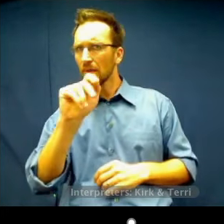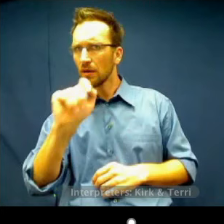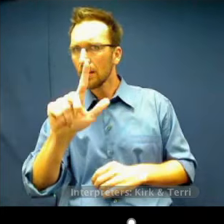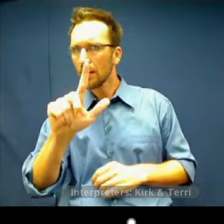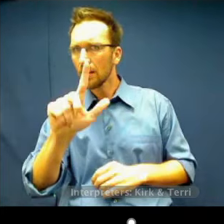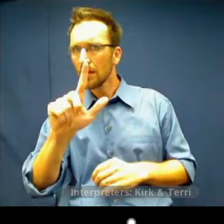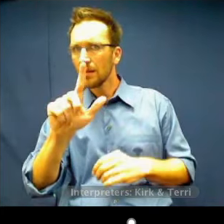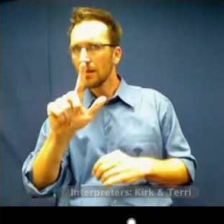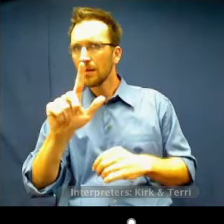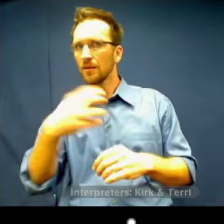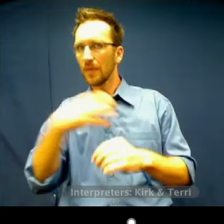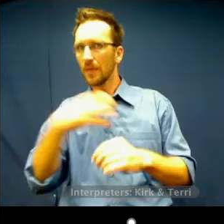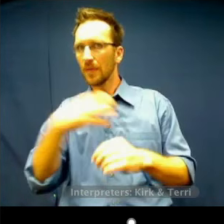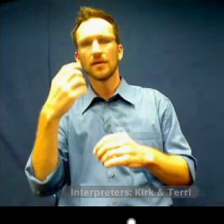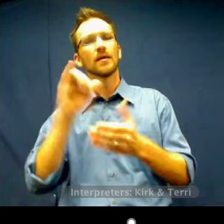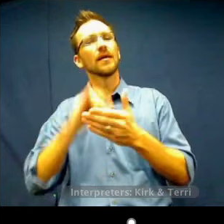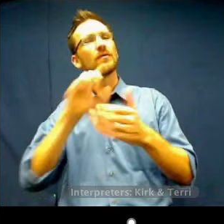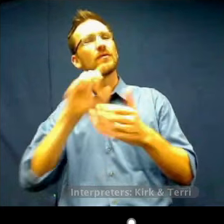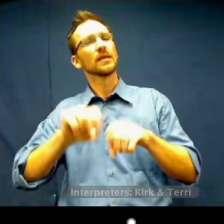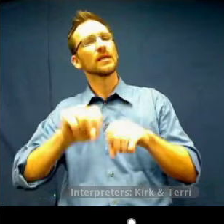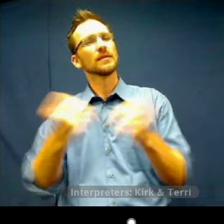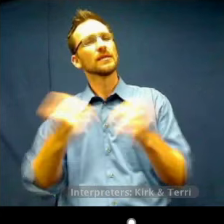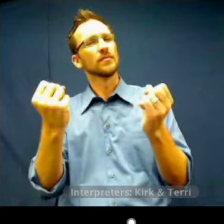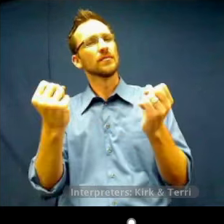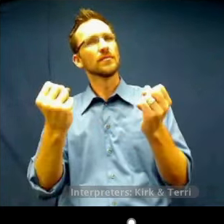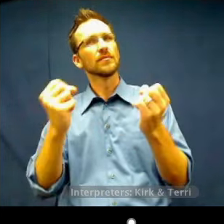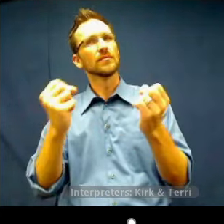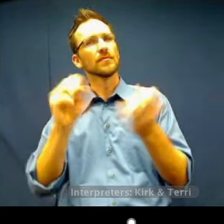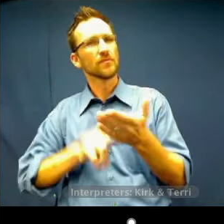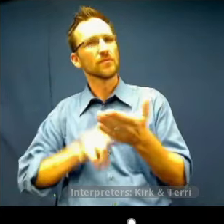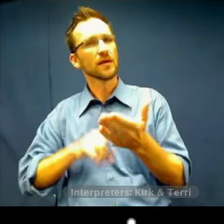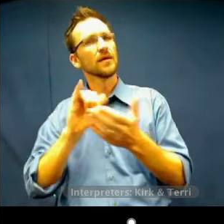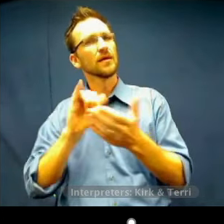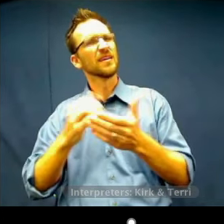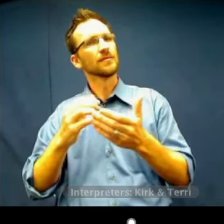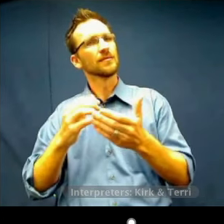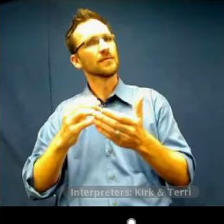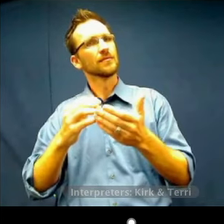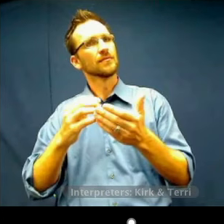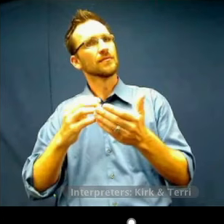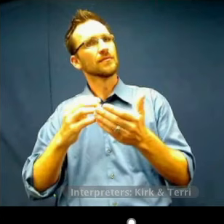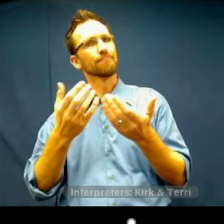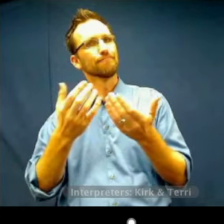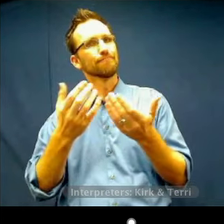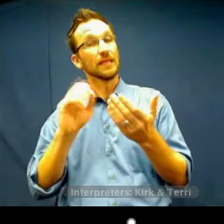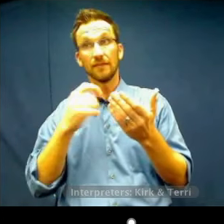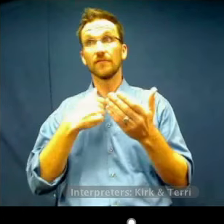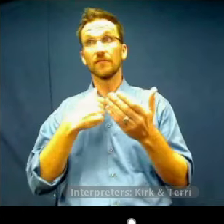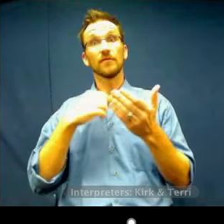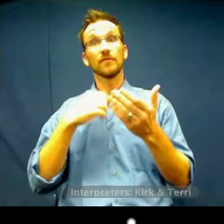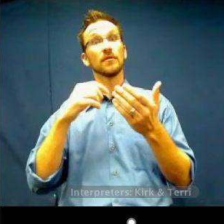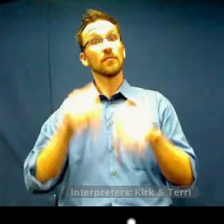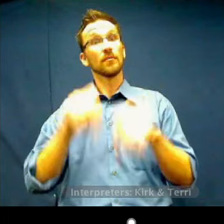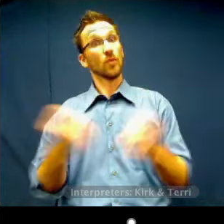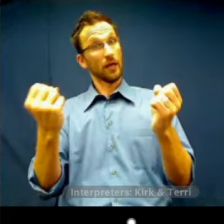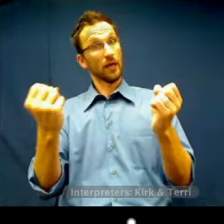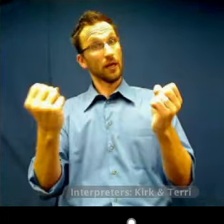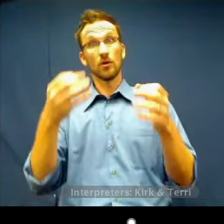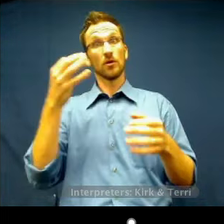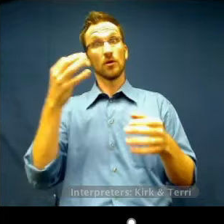separation agreement is a contract. If there is a violation of a court order,